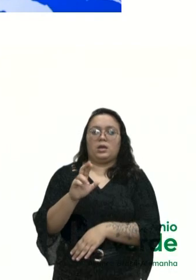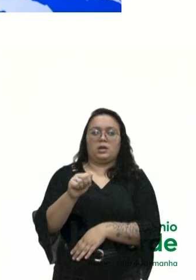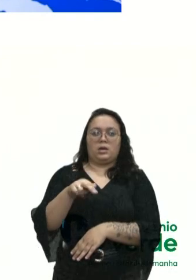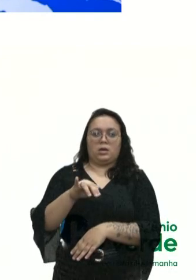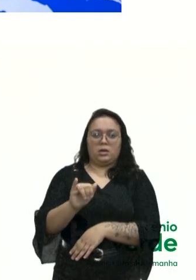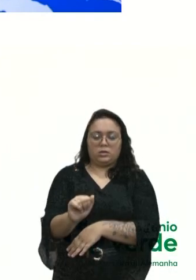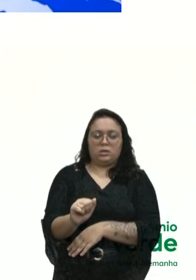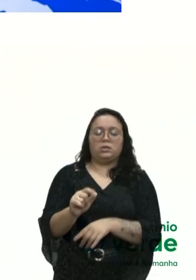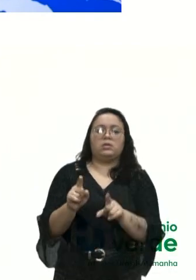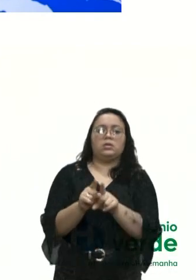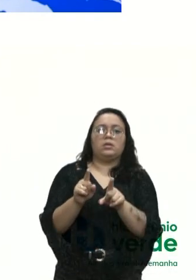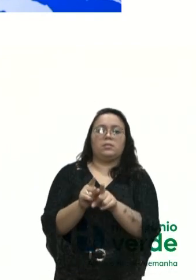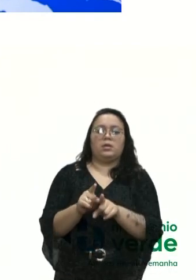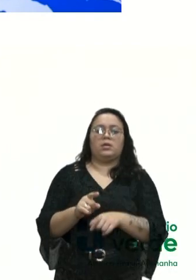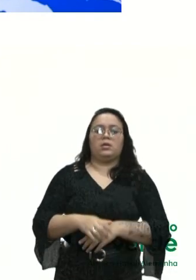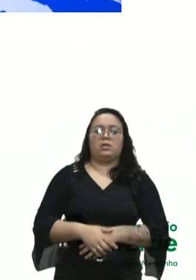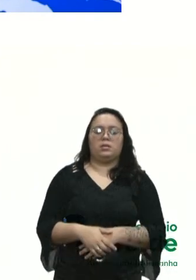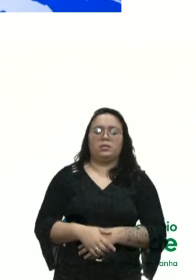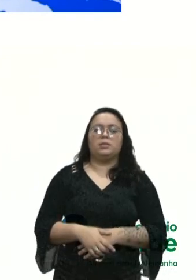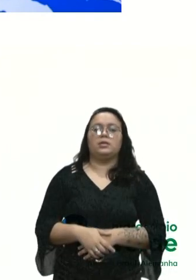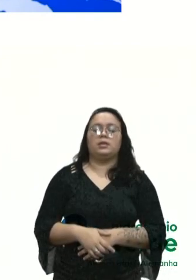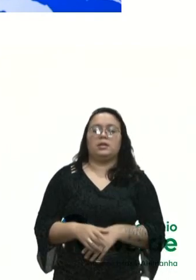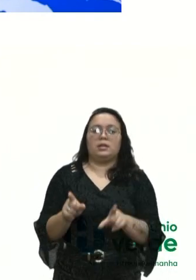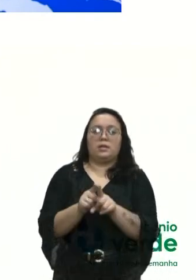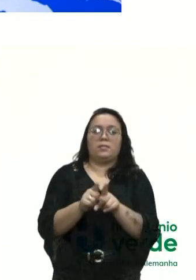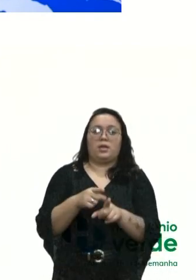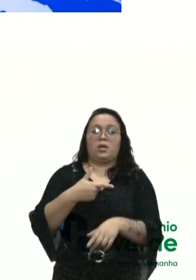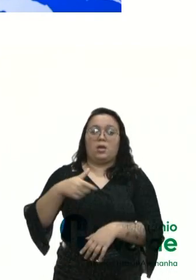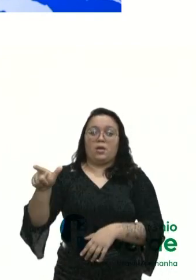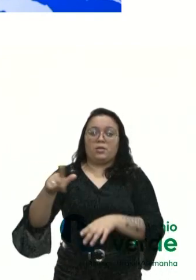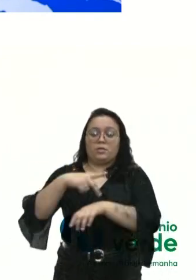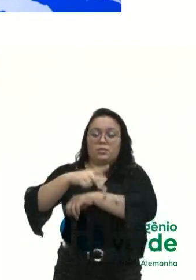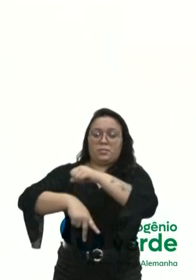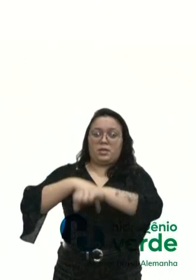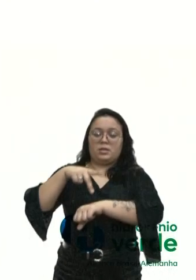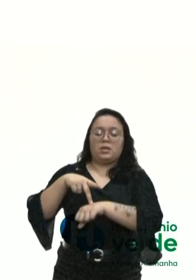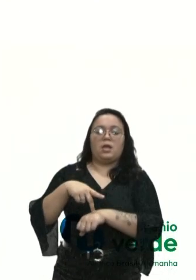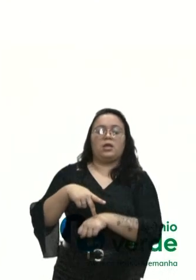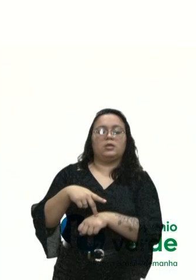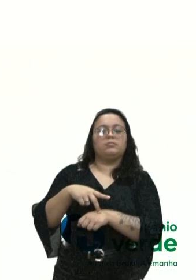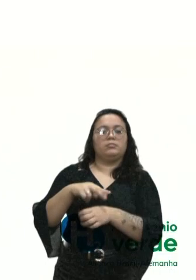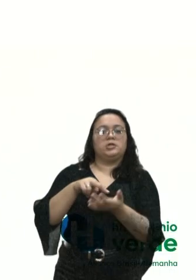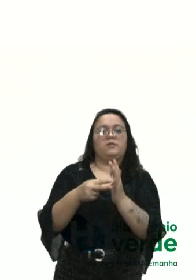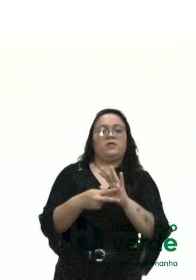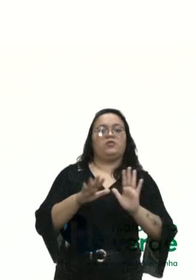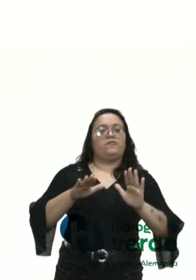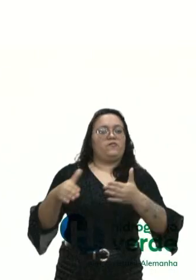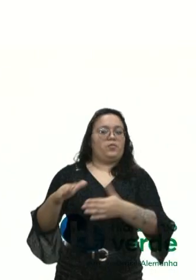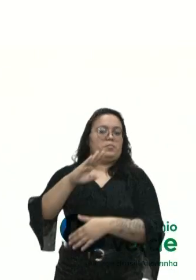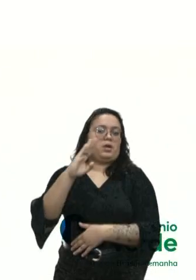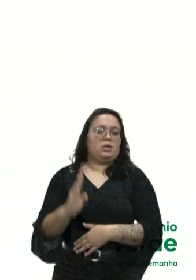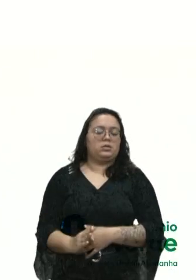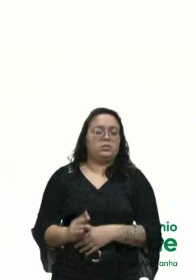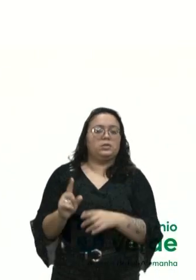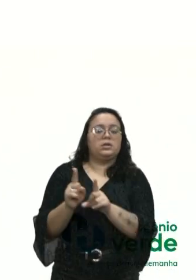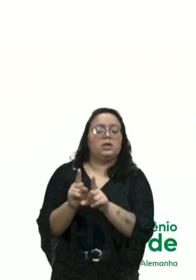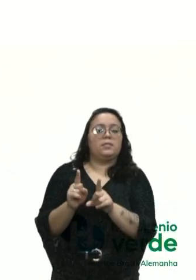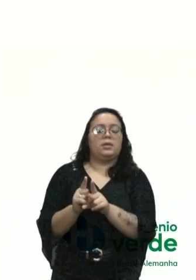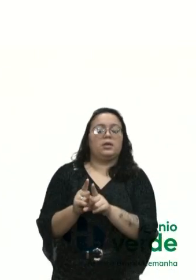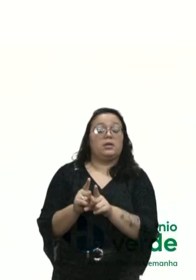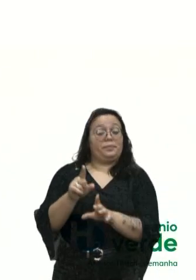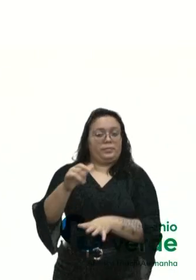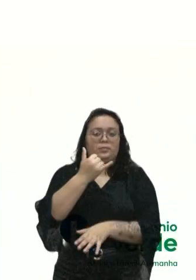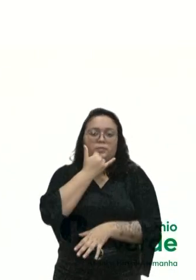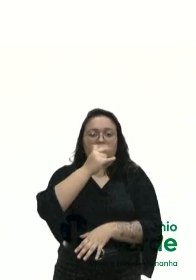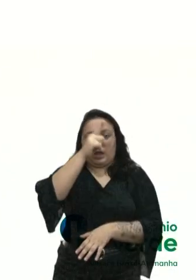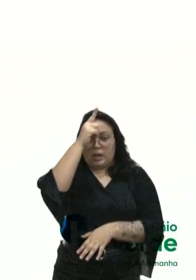os outros but 5 pontos eu acho que é the other bastante points I significativo think are também quite para o significant for Brazil. Então, o Brasil So, a Alemanha